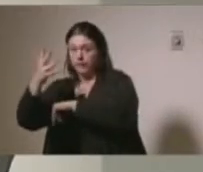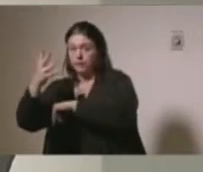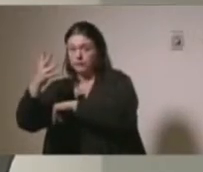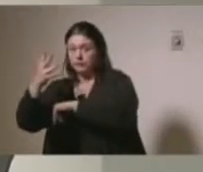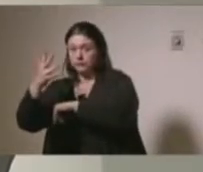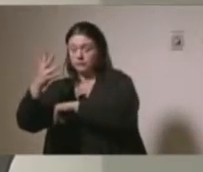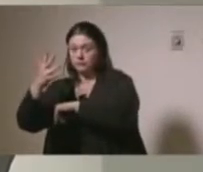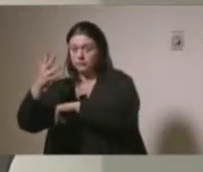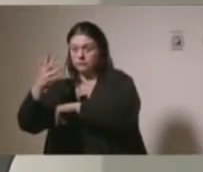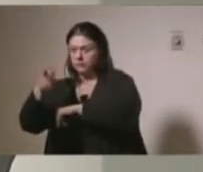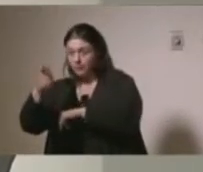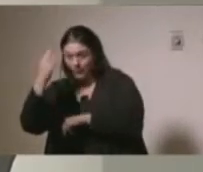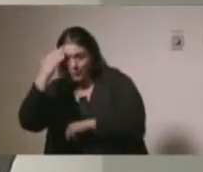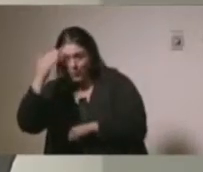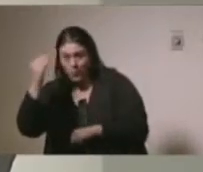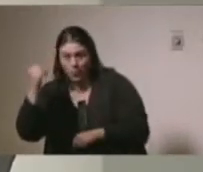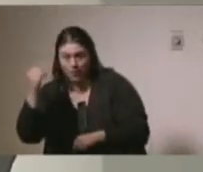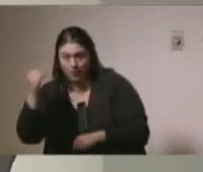that is?